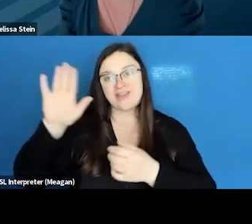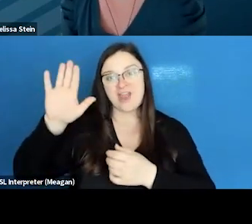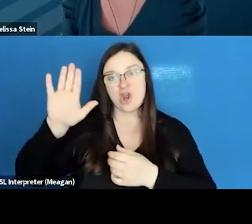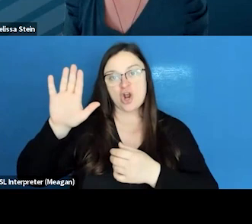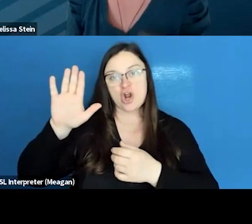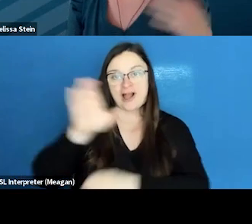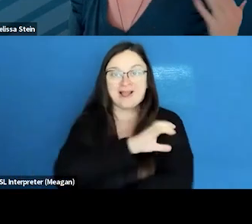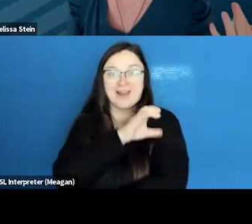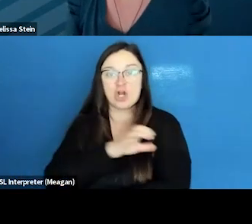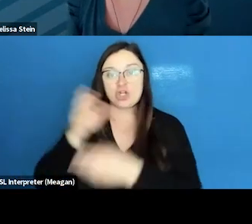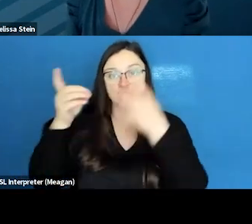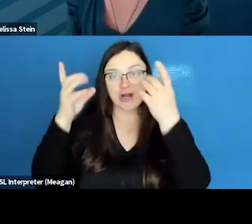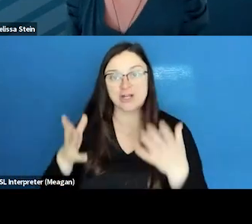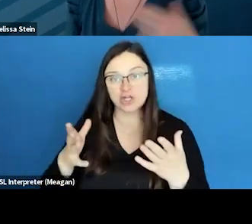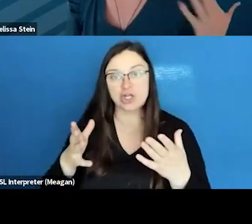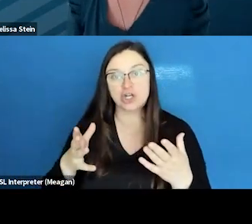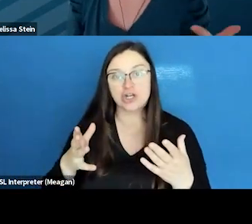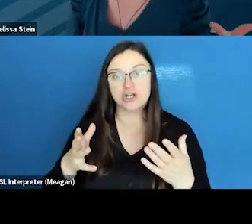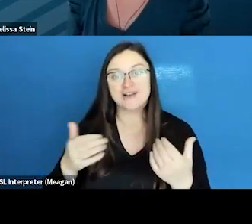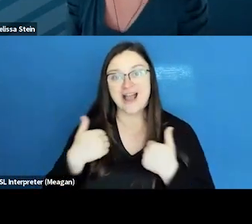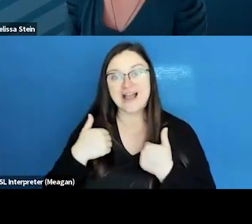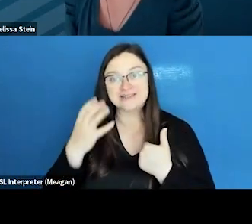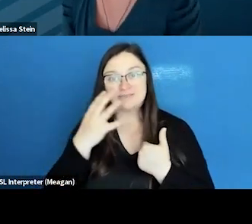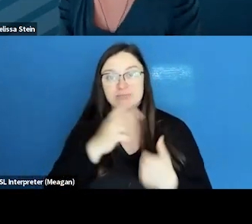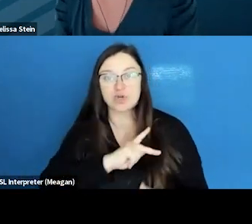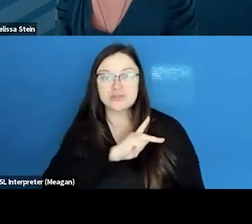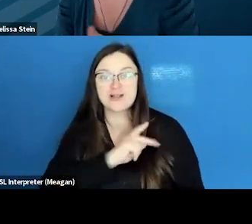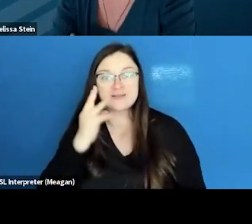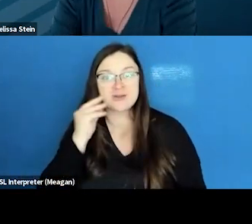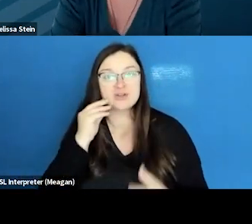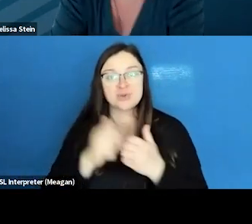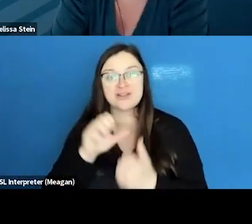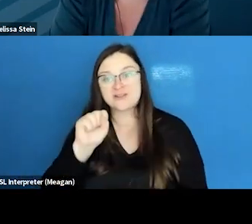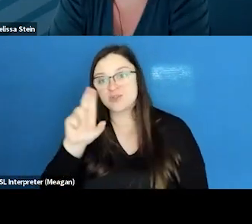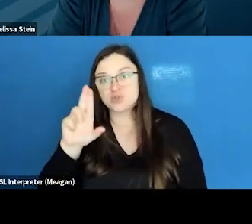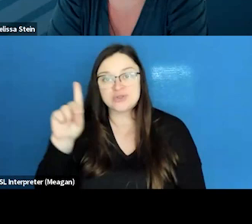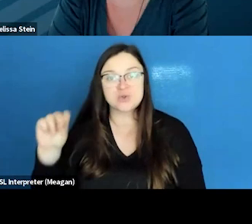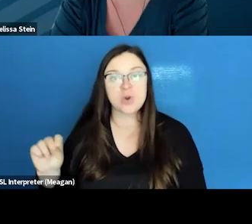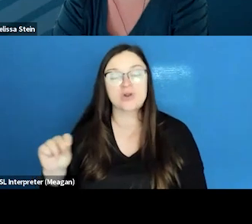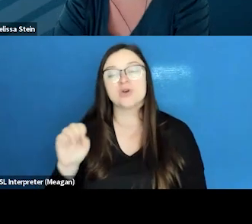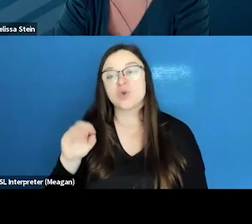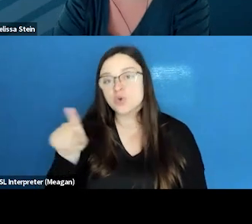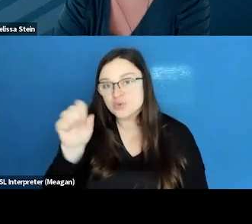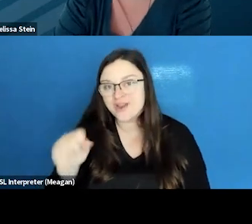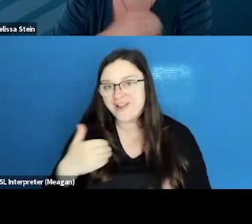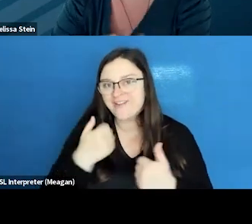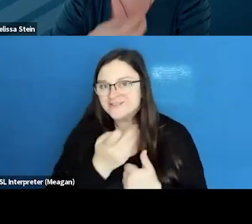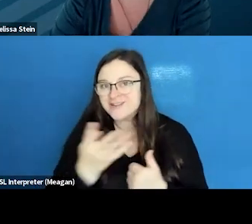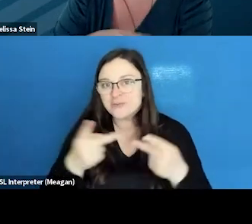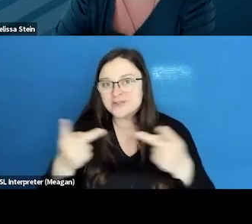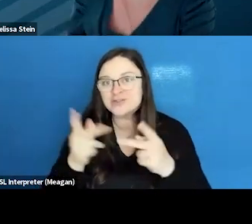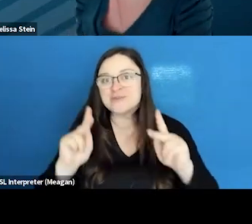lived experience of substance use disorder. So you can have numerous positions where people with that